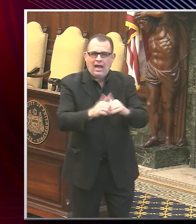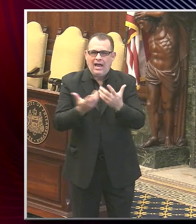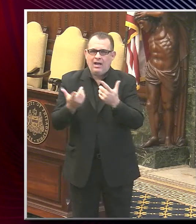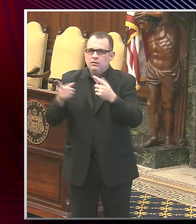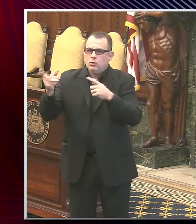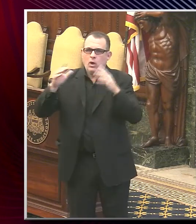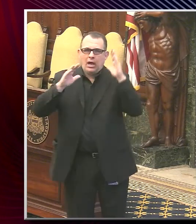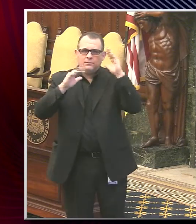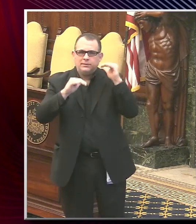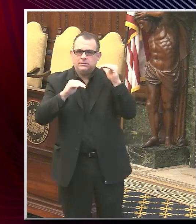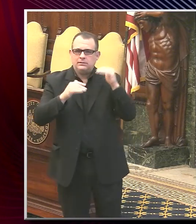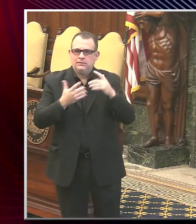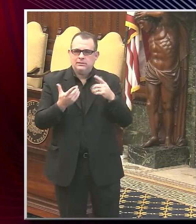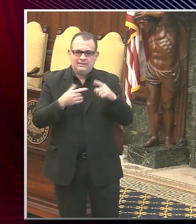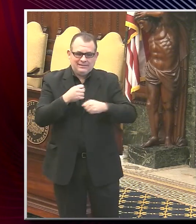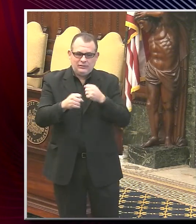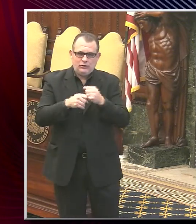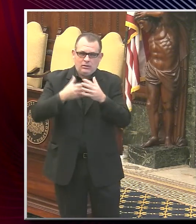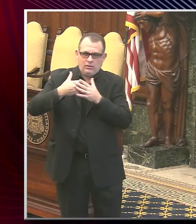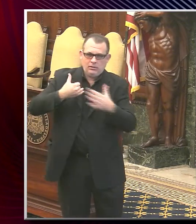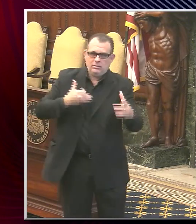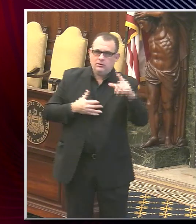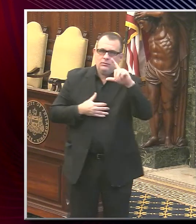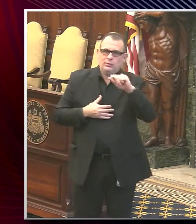throughout or on to 2021.